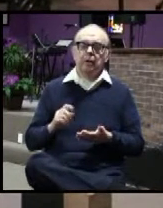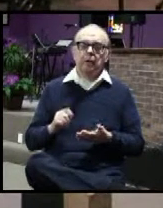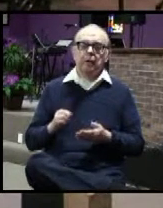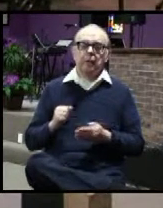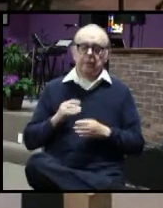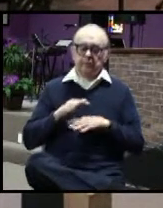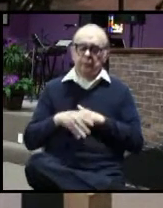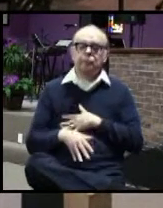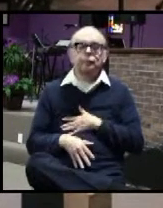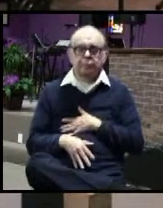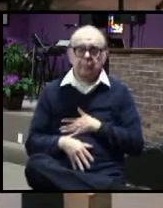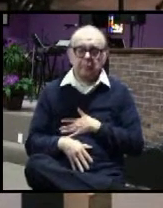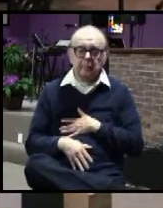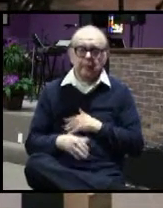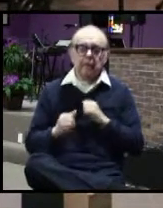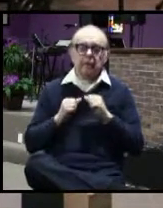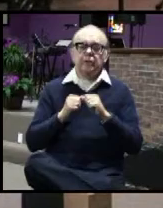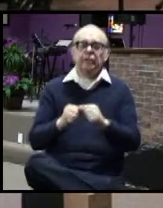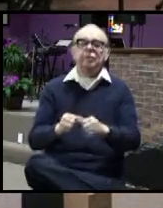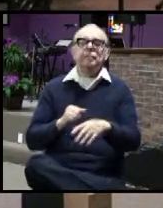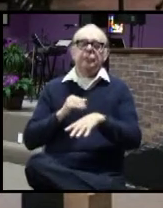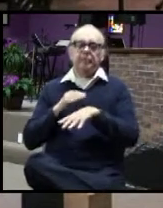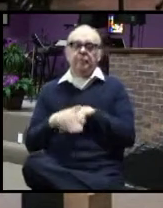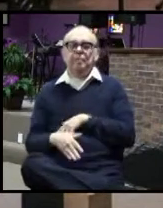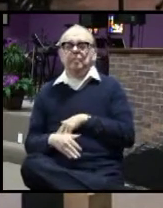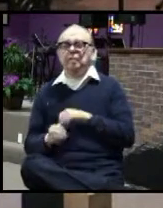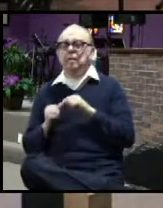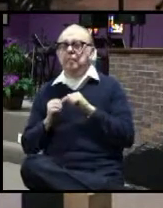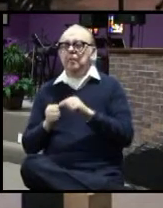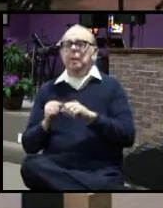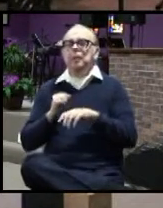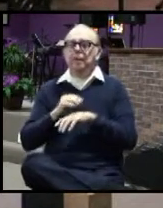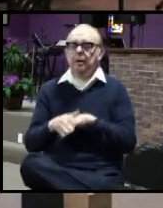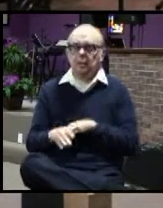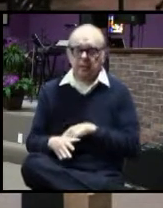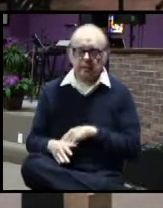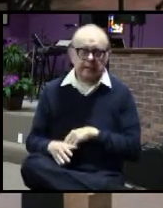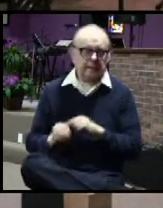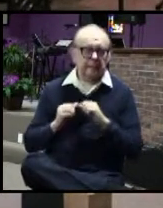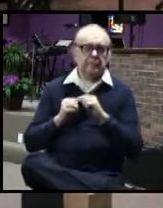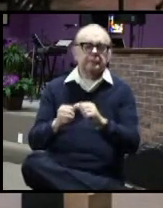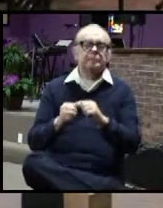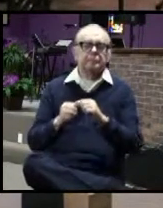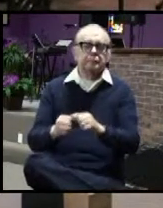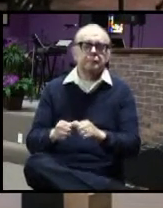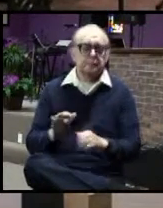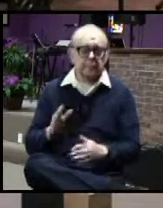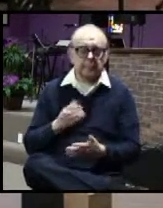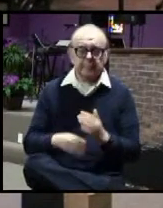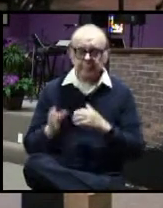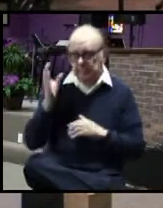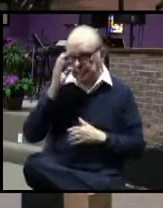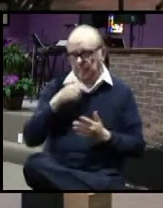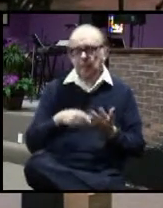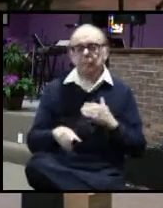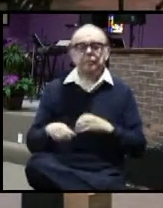Amen. It will still continue to flow, and still continue to flow, and still continue to flow. And guess what? You'll still have